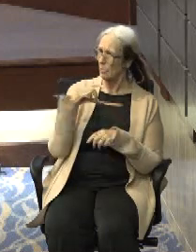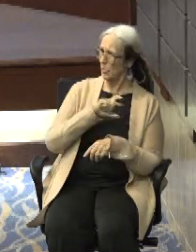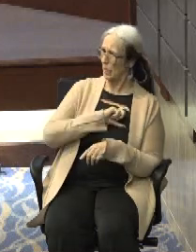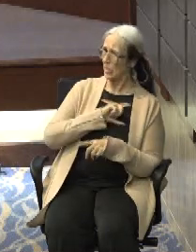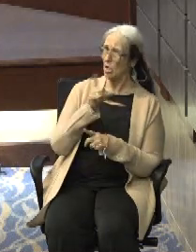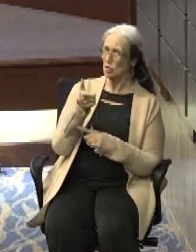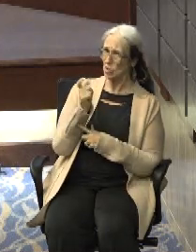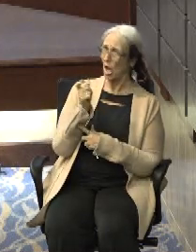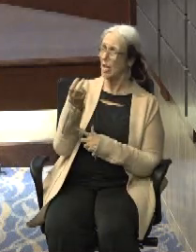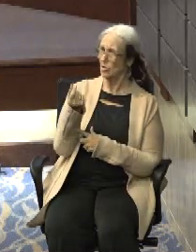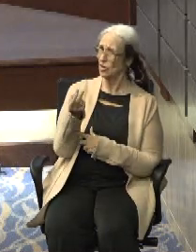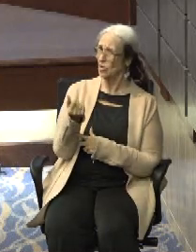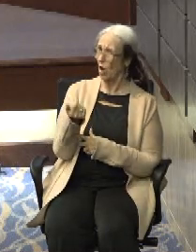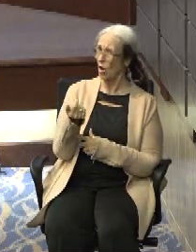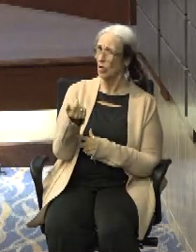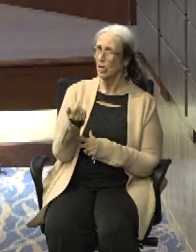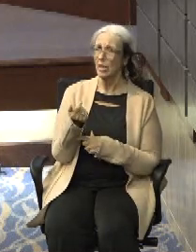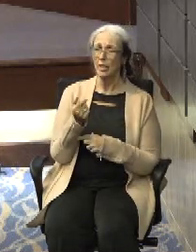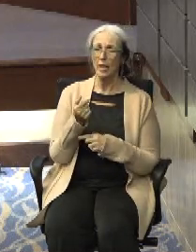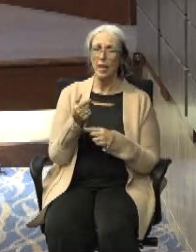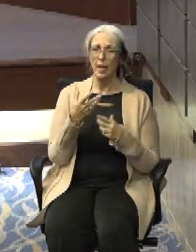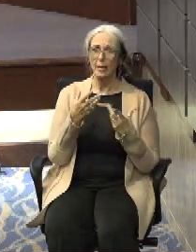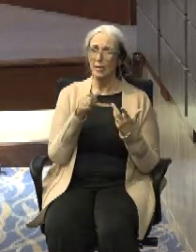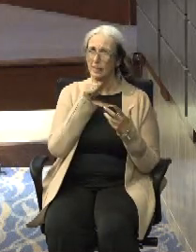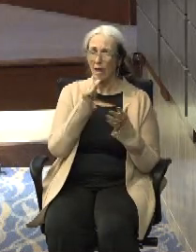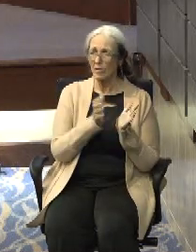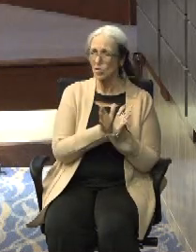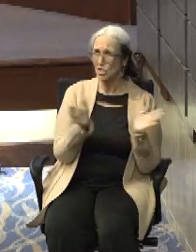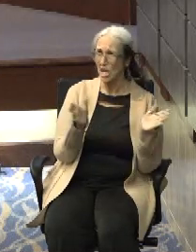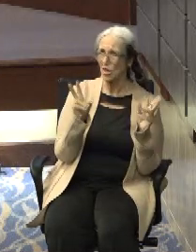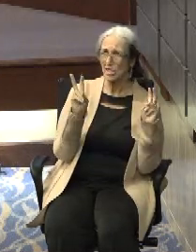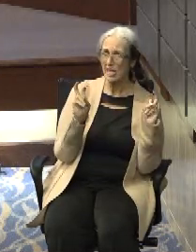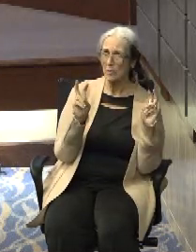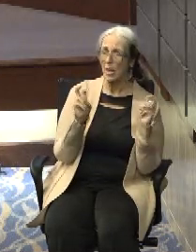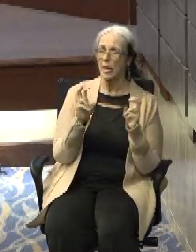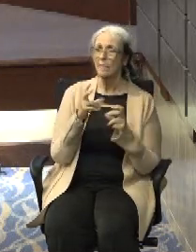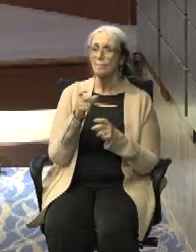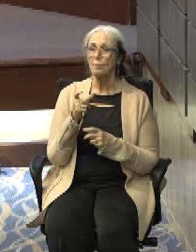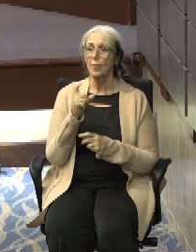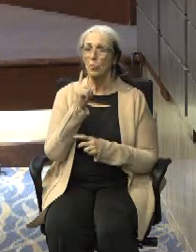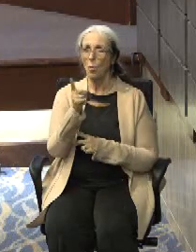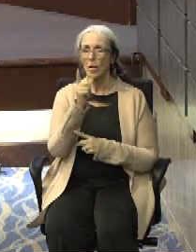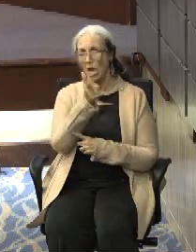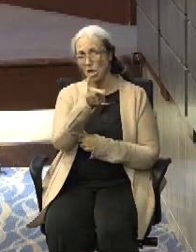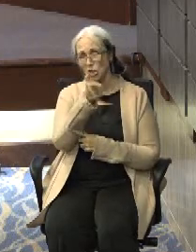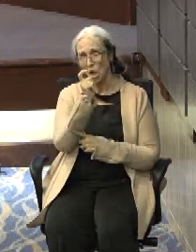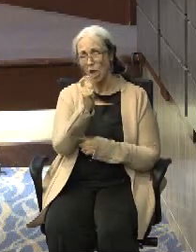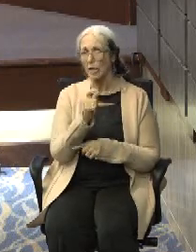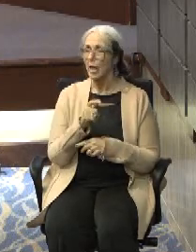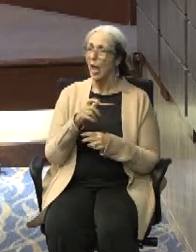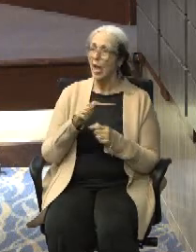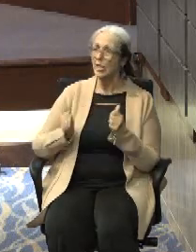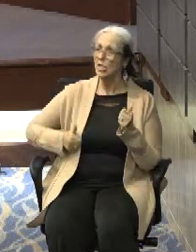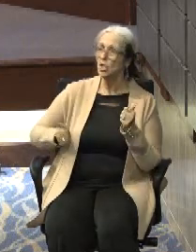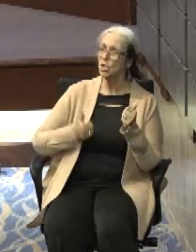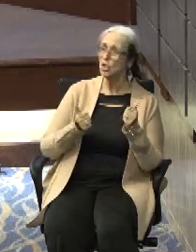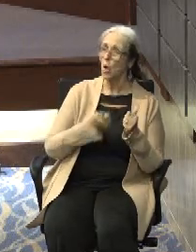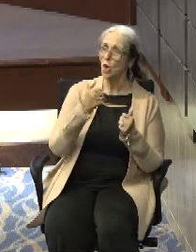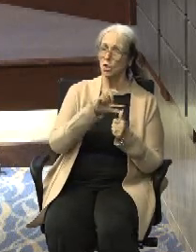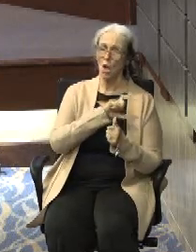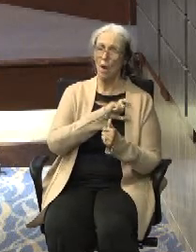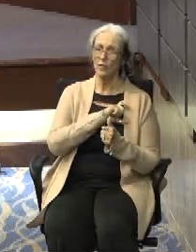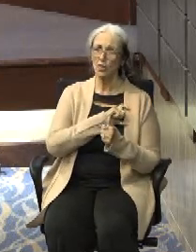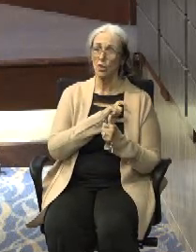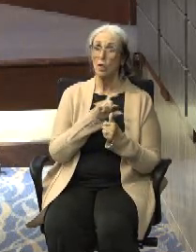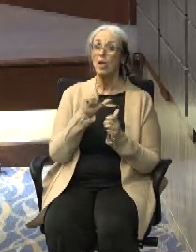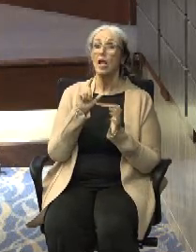shot a dog and details are forthcoming is a generic statement. An officer fired one shot when the dog charged the officer that